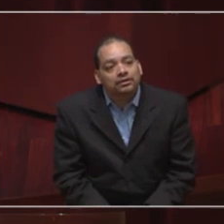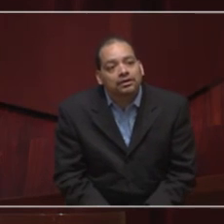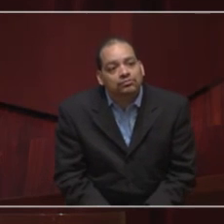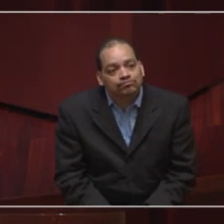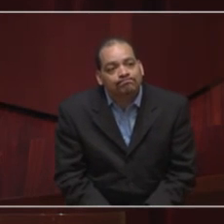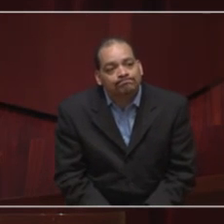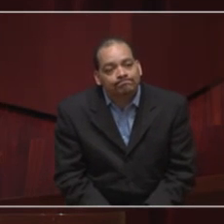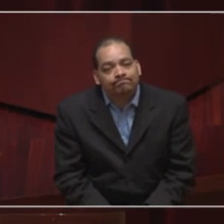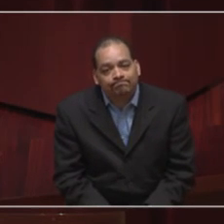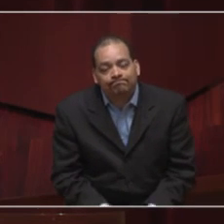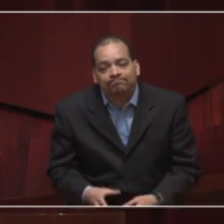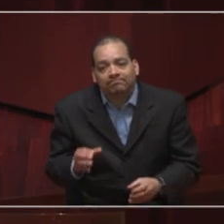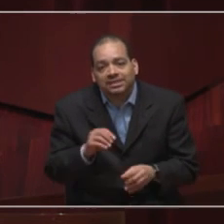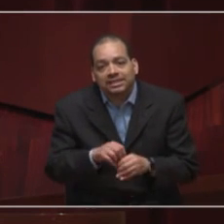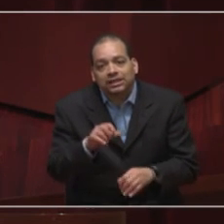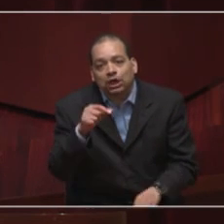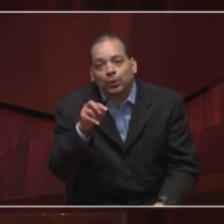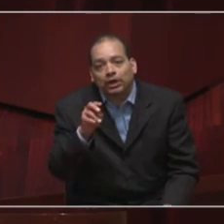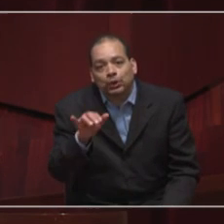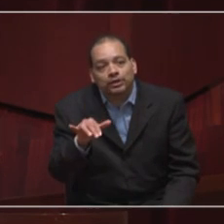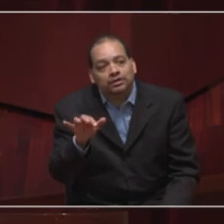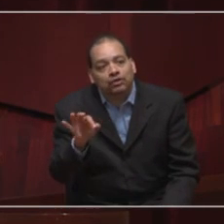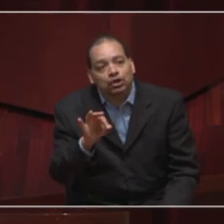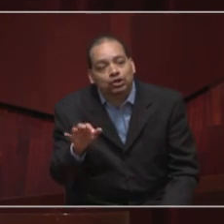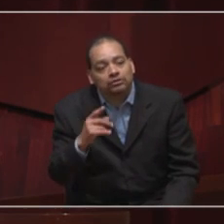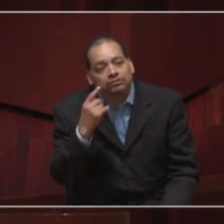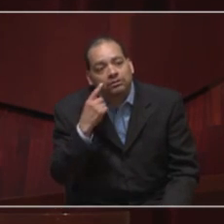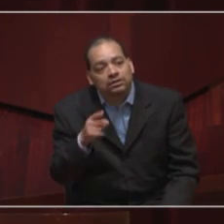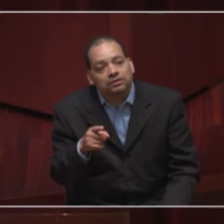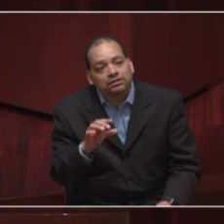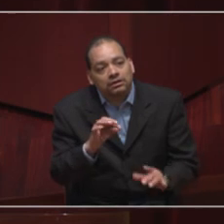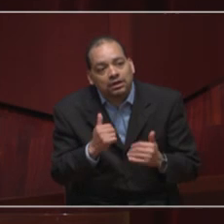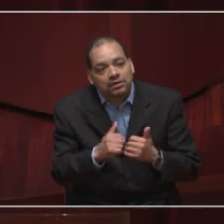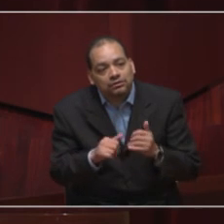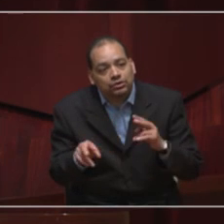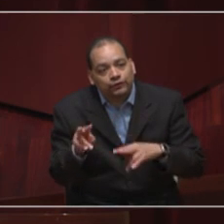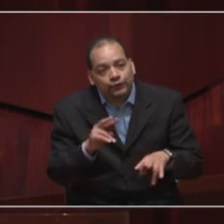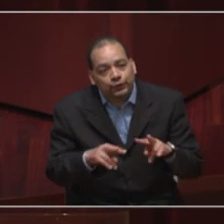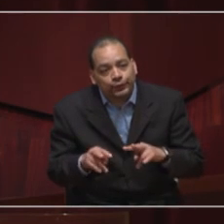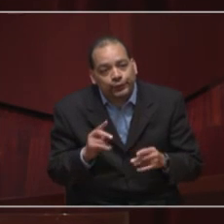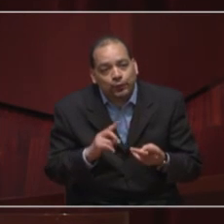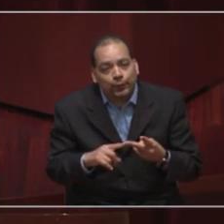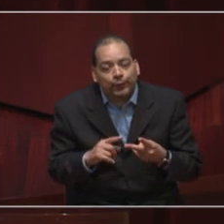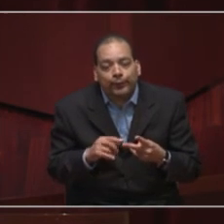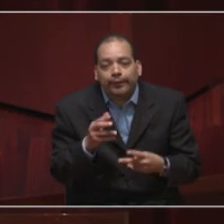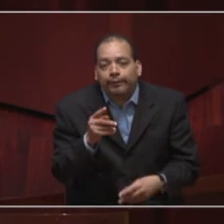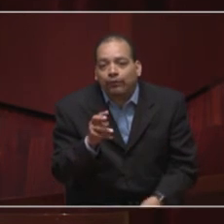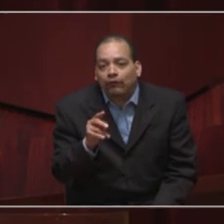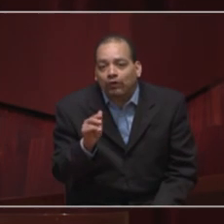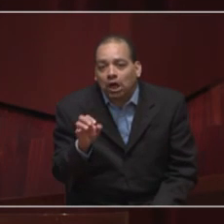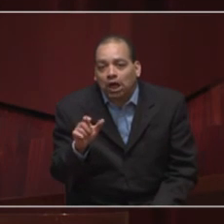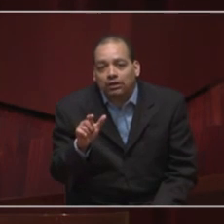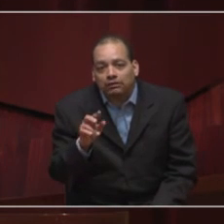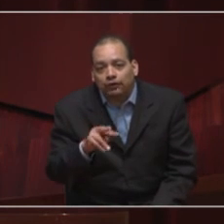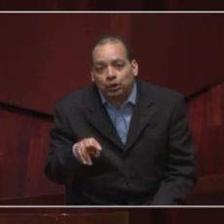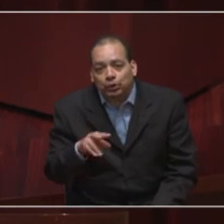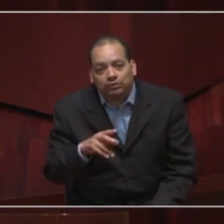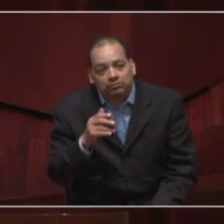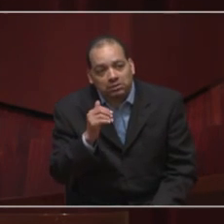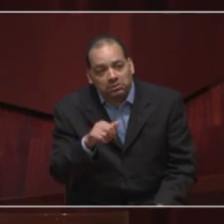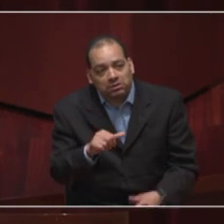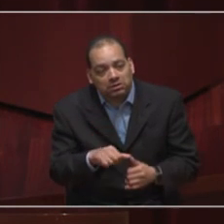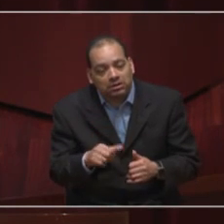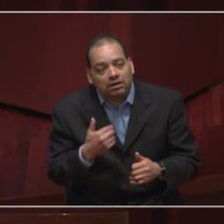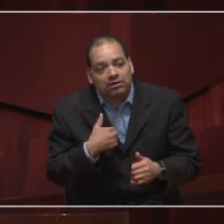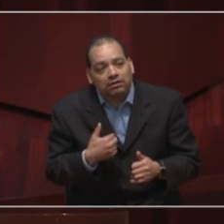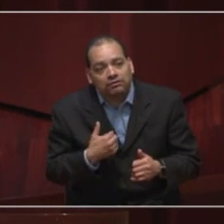query functionality already. If you were to go to agency-wide view or profile-specific view, remember it splits into my